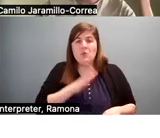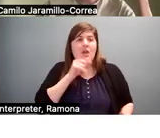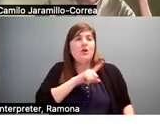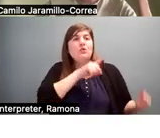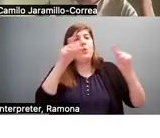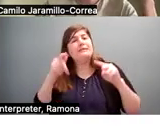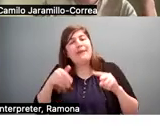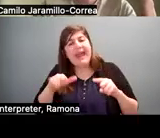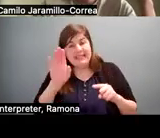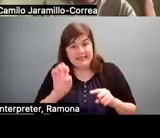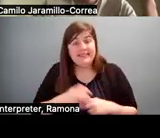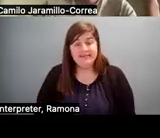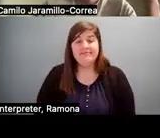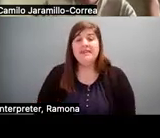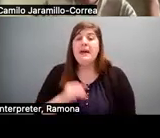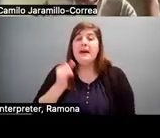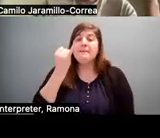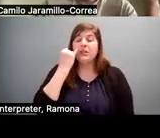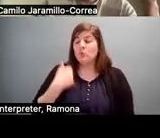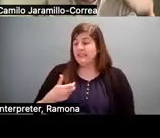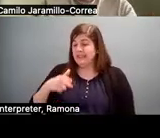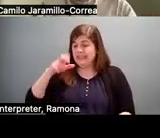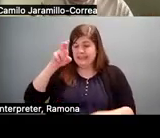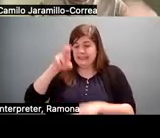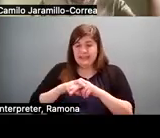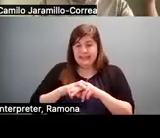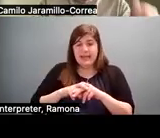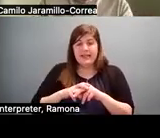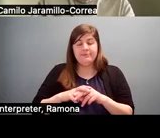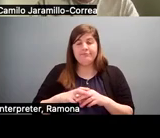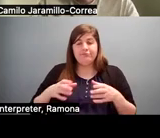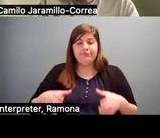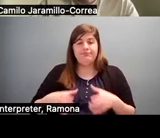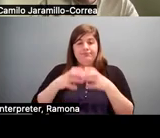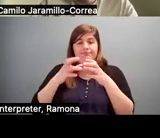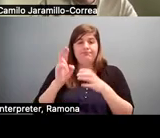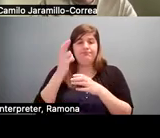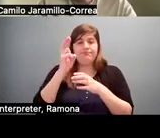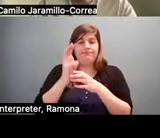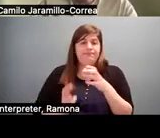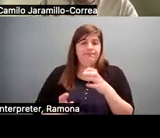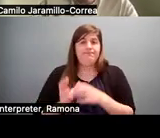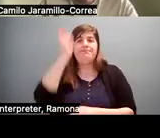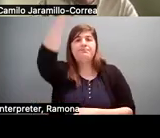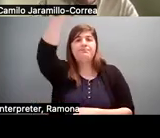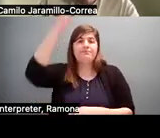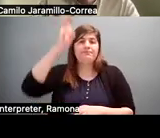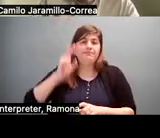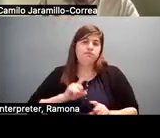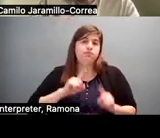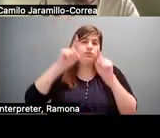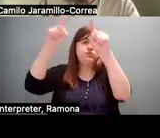we sit down in our spacecraft, and we just take off and go up to the solar system. So think for a